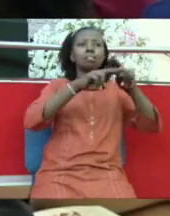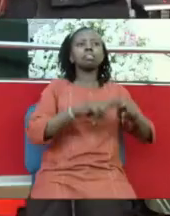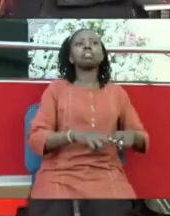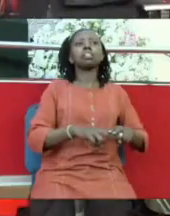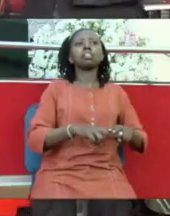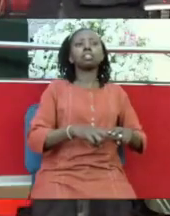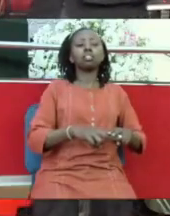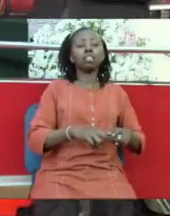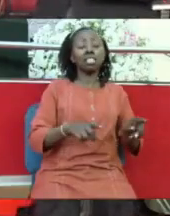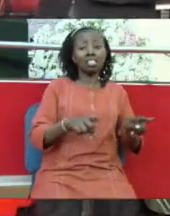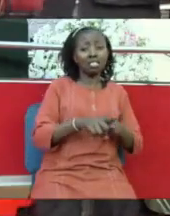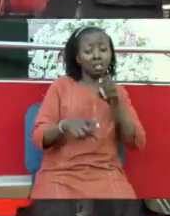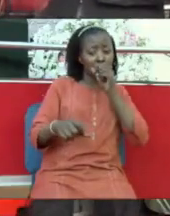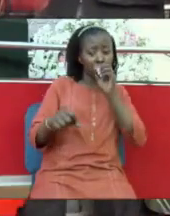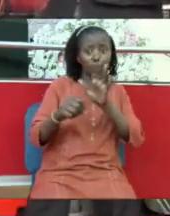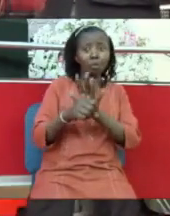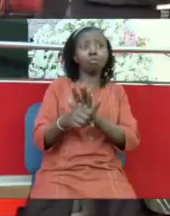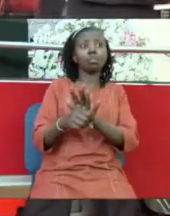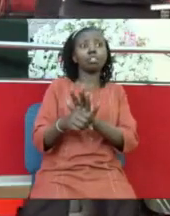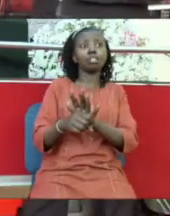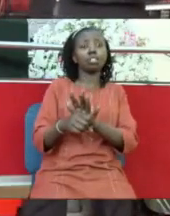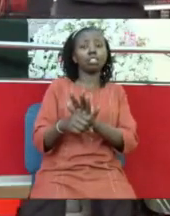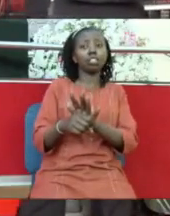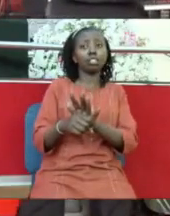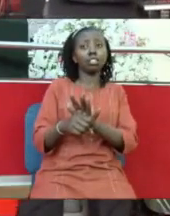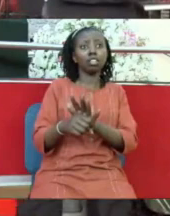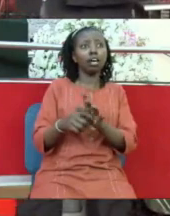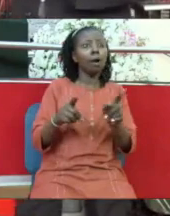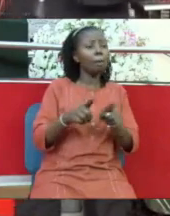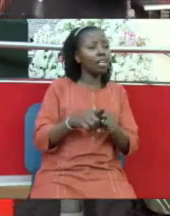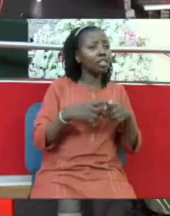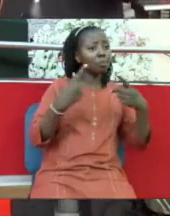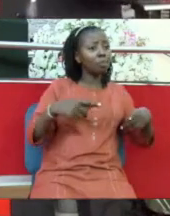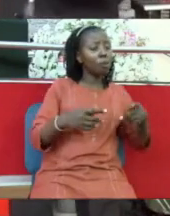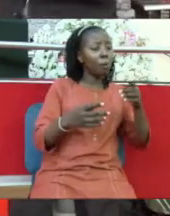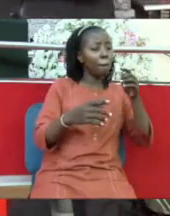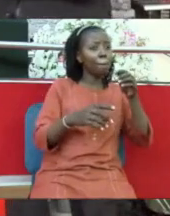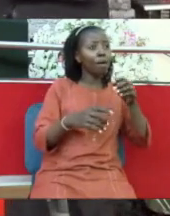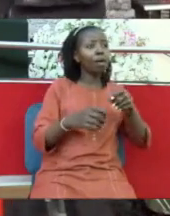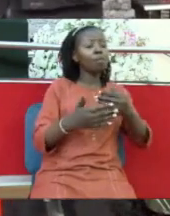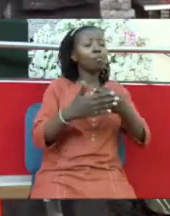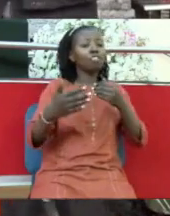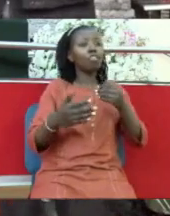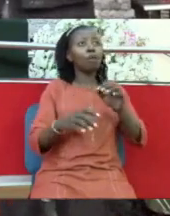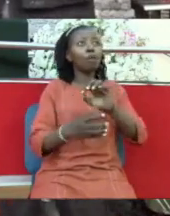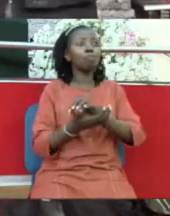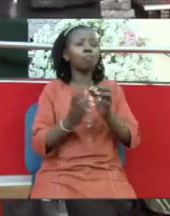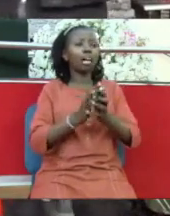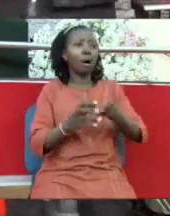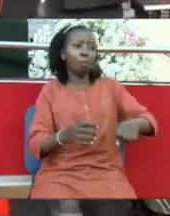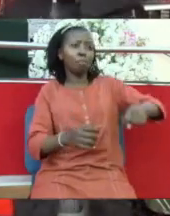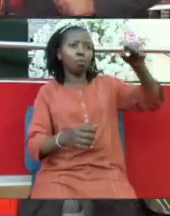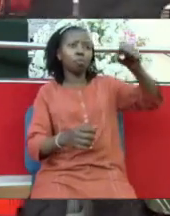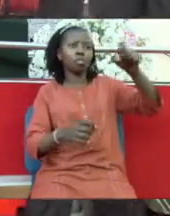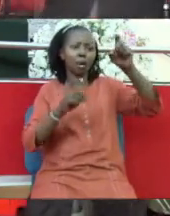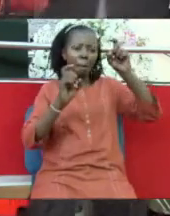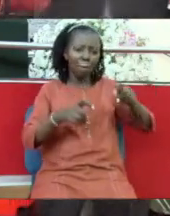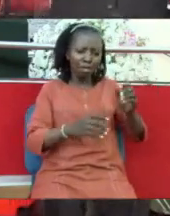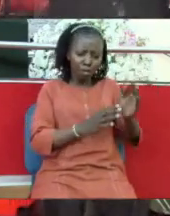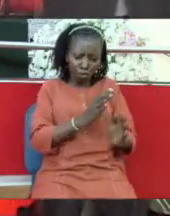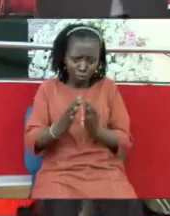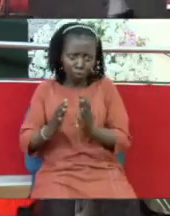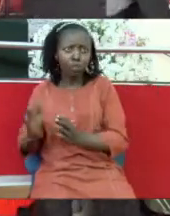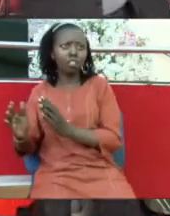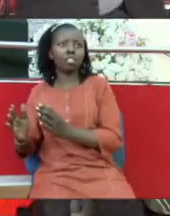That is a promise. But you put them through a process. You show them that is the office where you will sit.